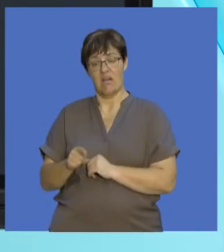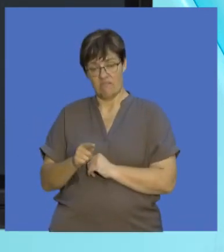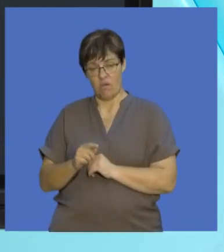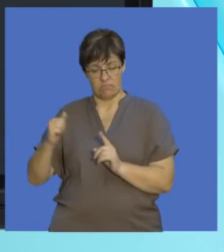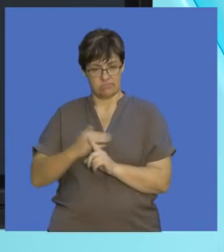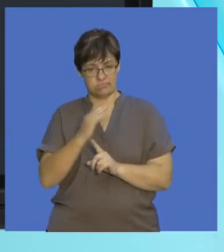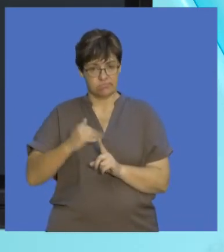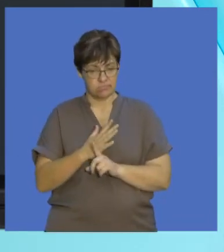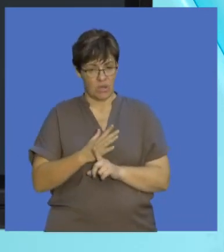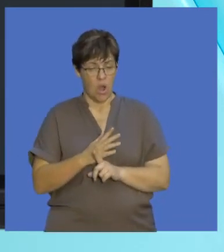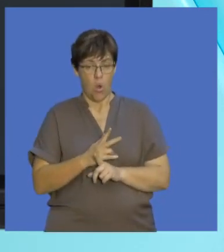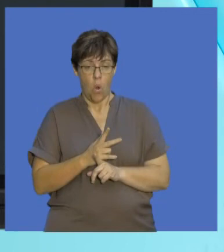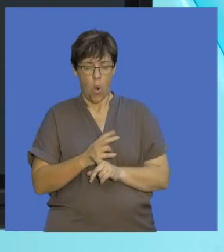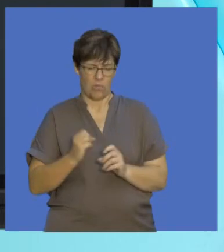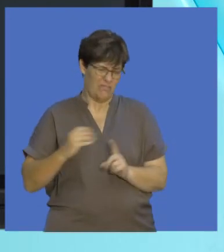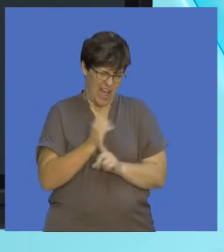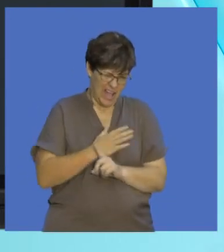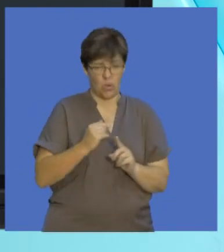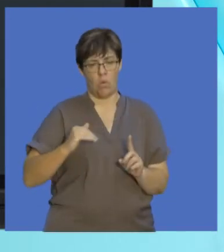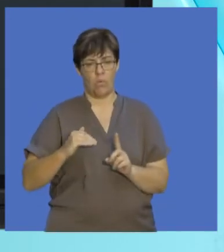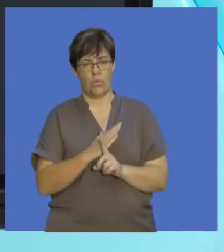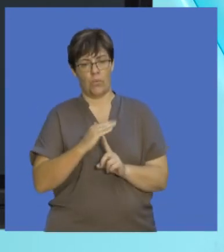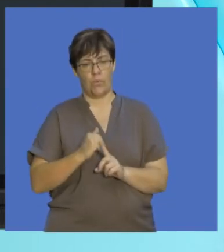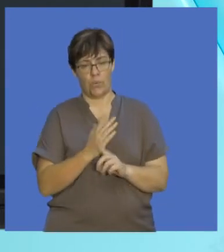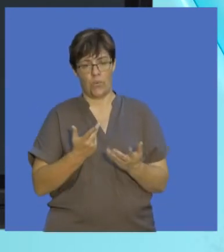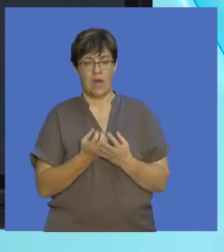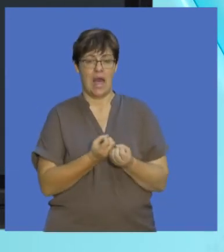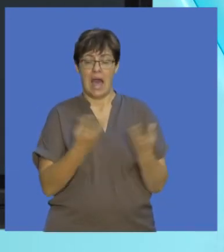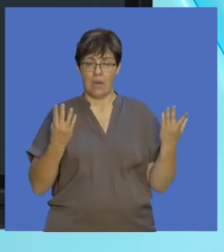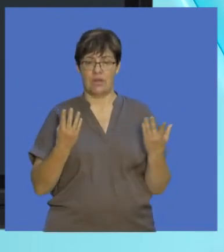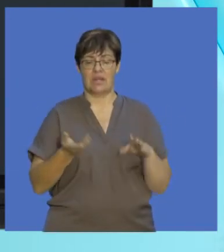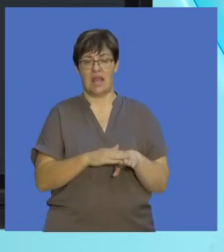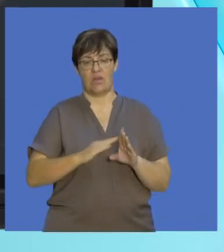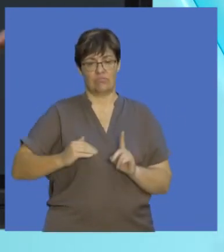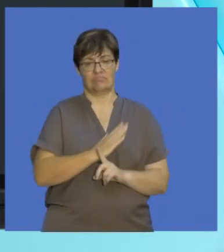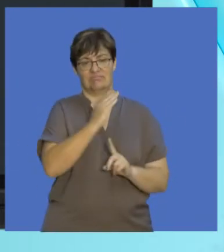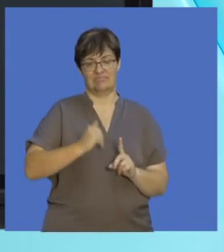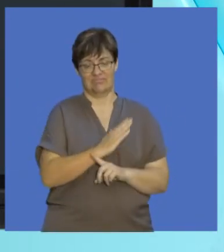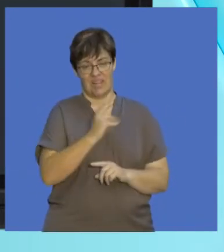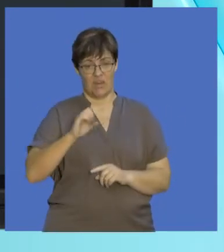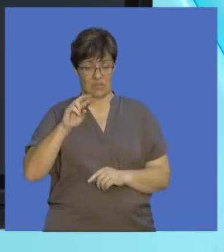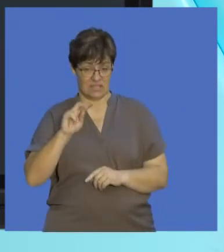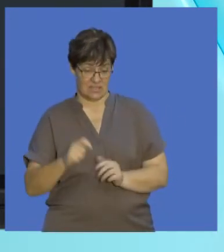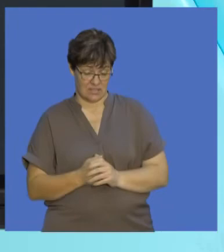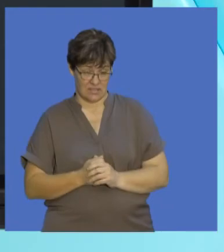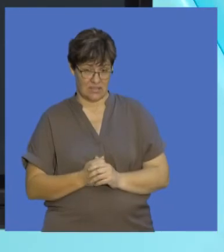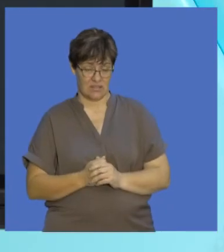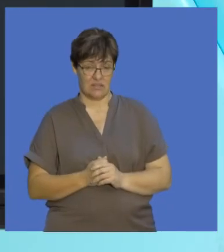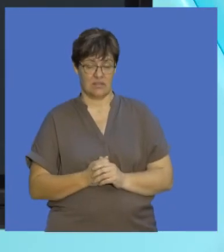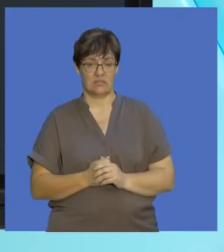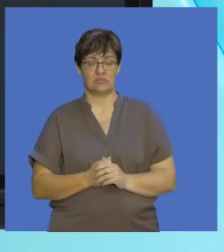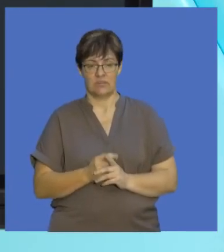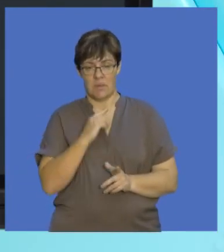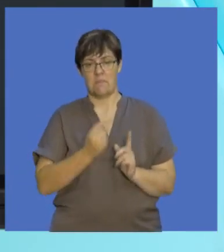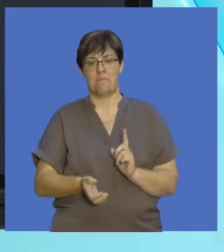ammeter reading, which is an indication of current intensity or strength of current, or simply put, the amount of current that passes through a